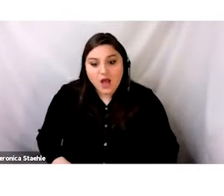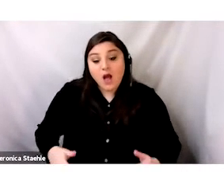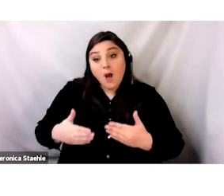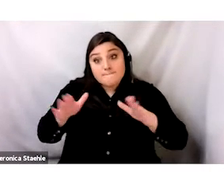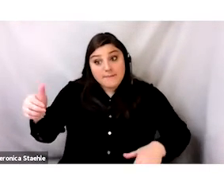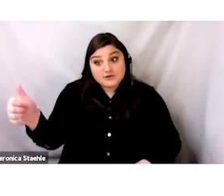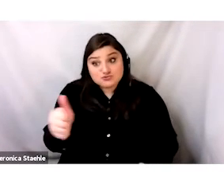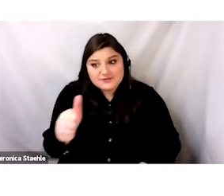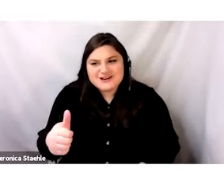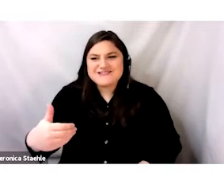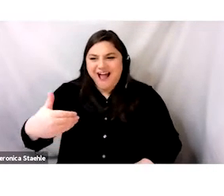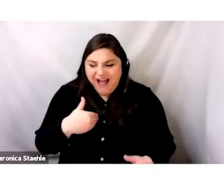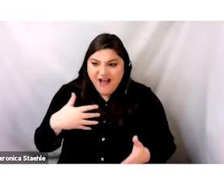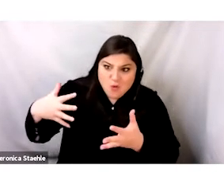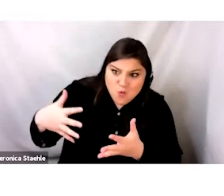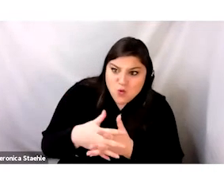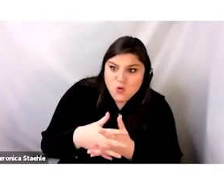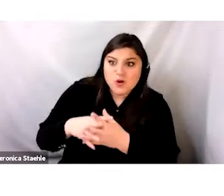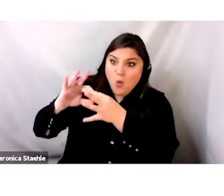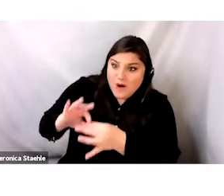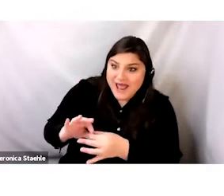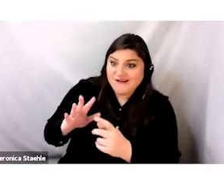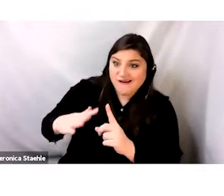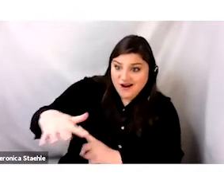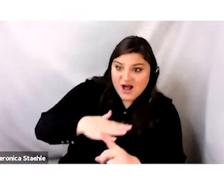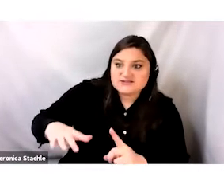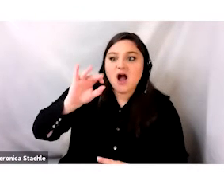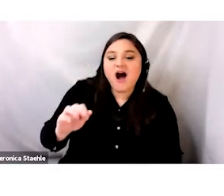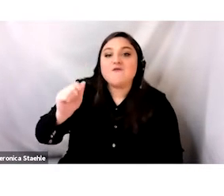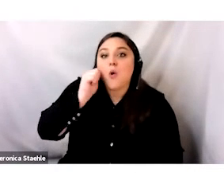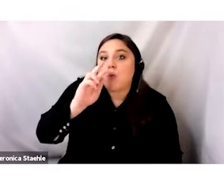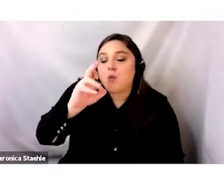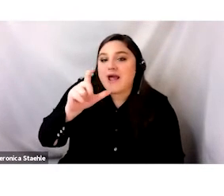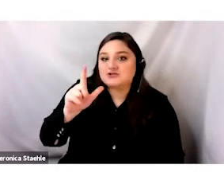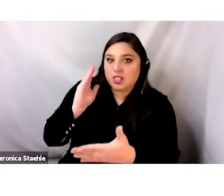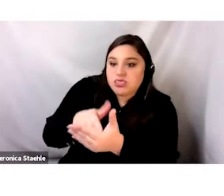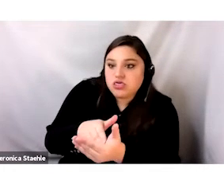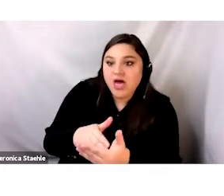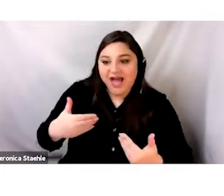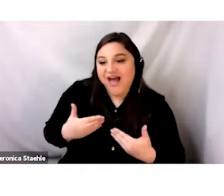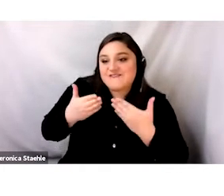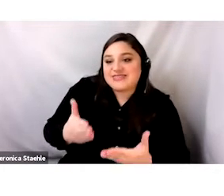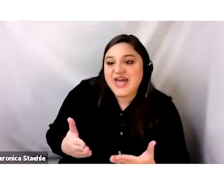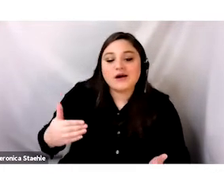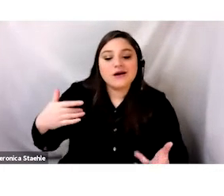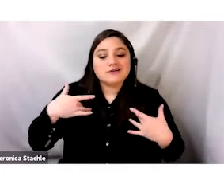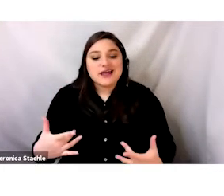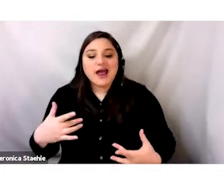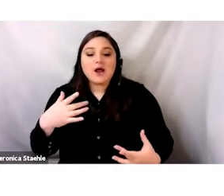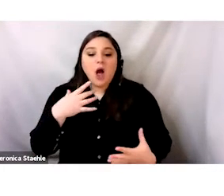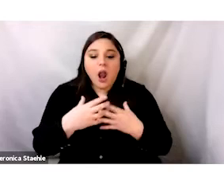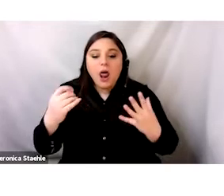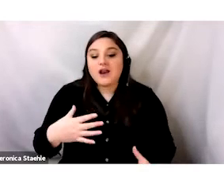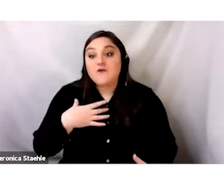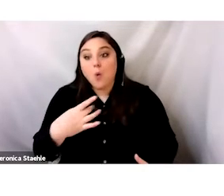racist policies within a specific geographic neighborhood that has had a lot of white flight, potentially also